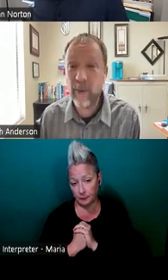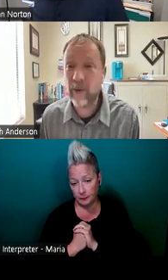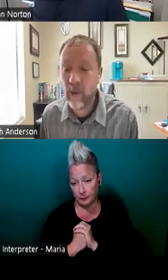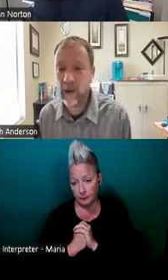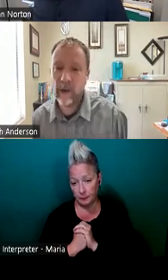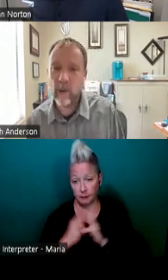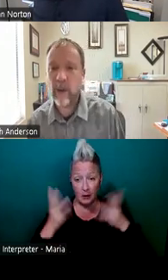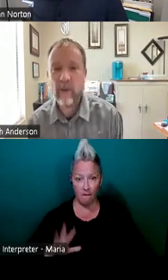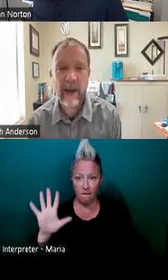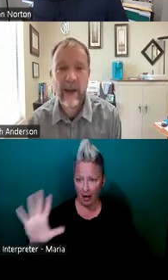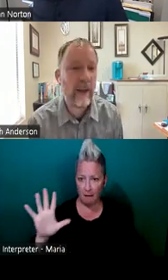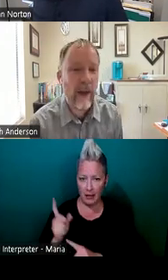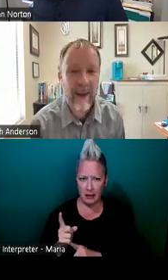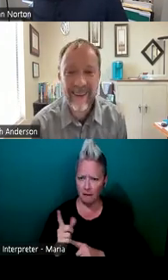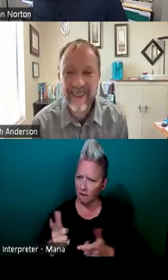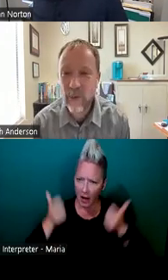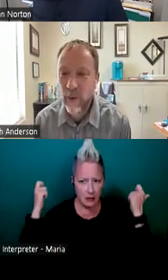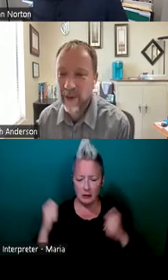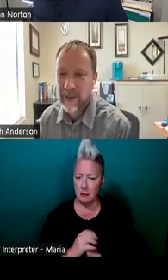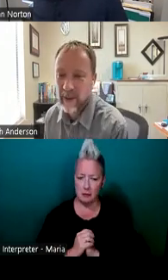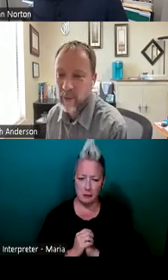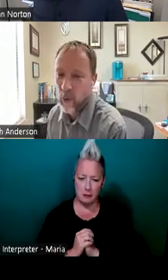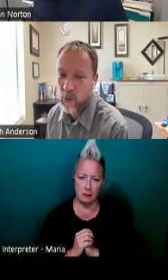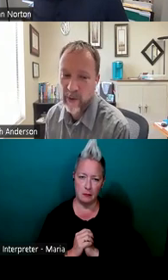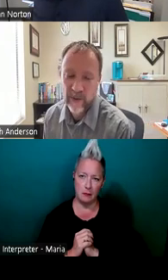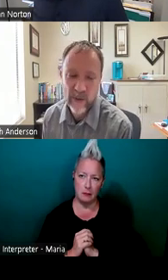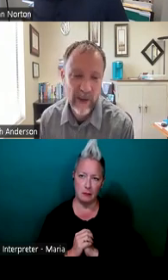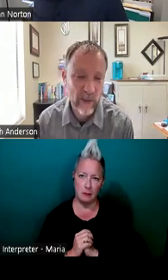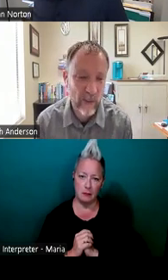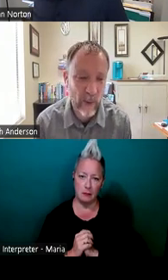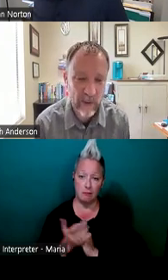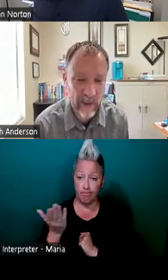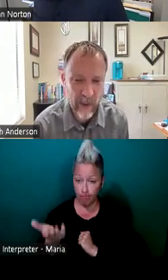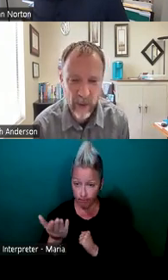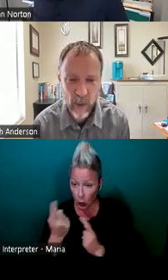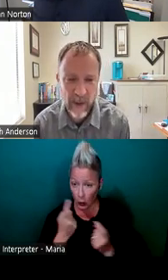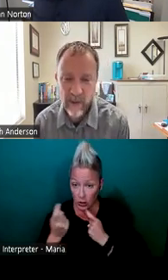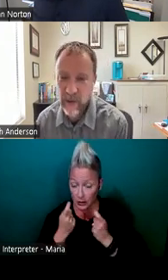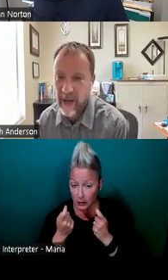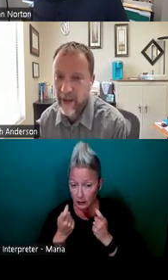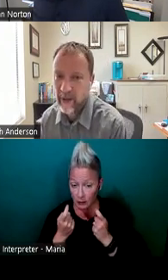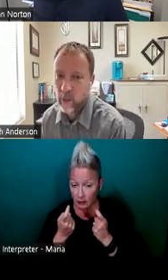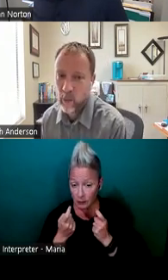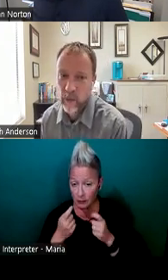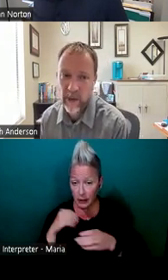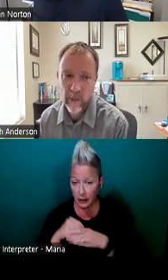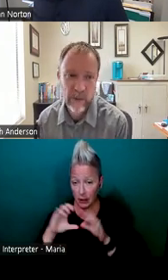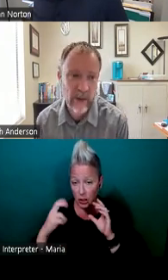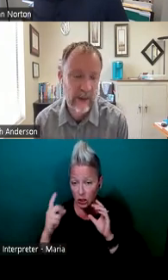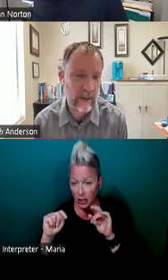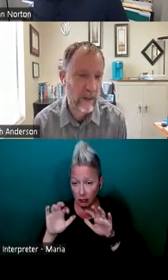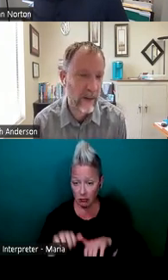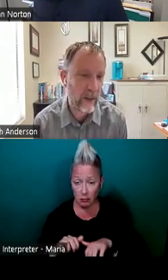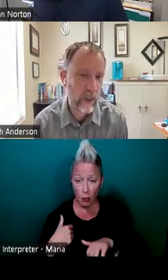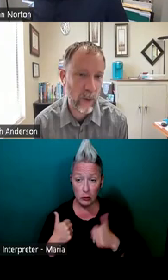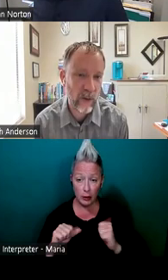I guess, five minutes. Wow. I went by fast. Uh, leave a little bit of time for questions. So if you guys do have questions, I think you can throw them down in the chat and we'll more than happily